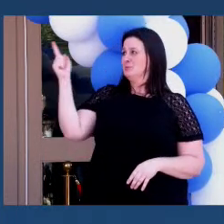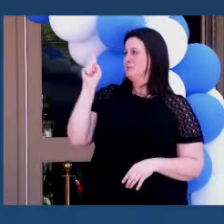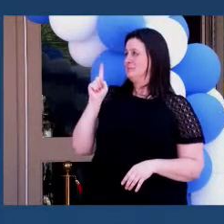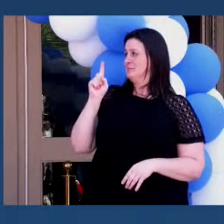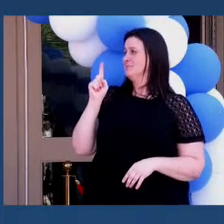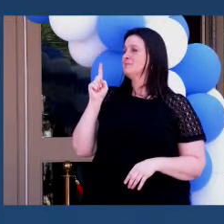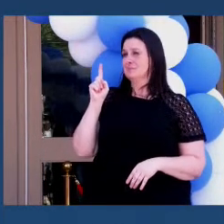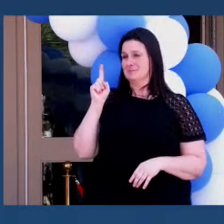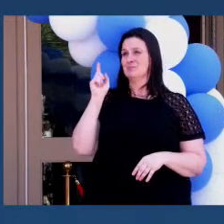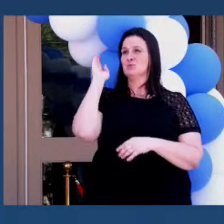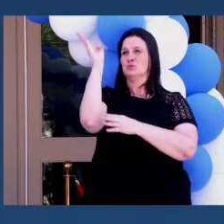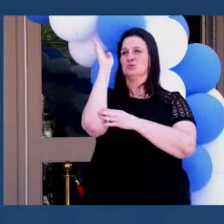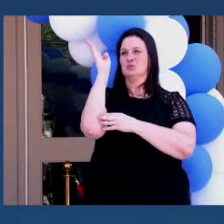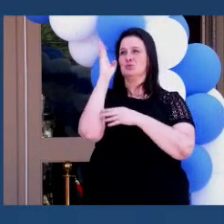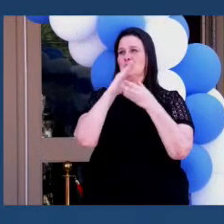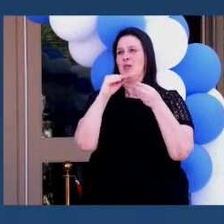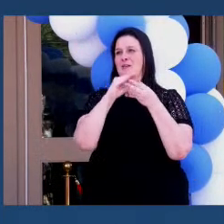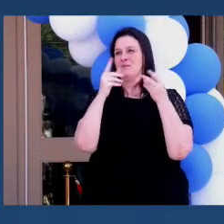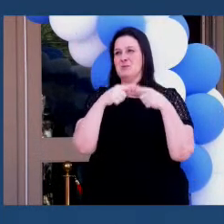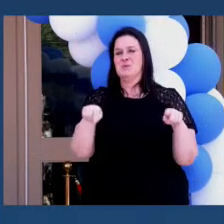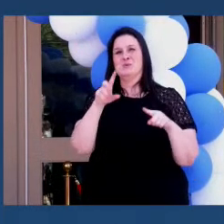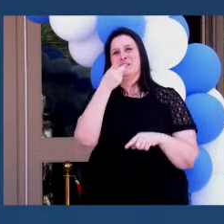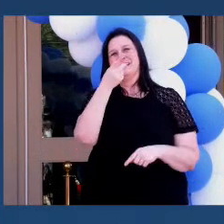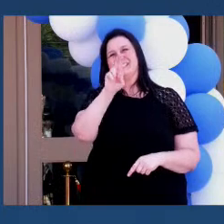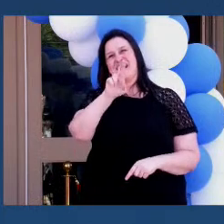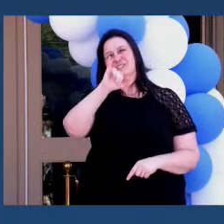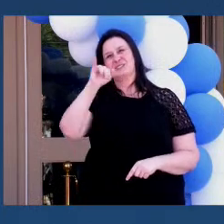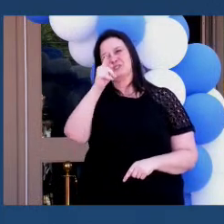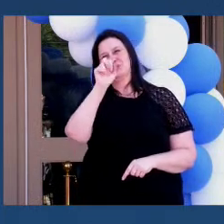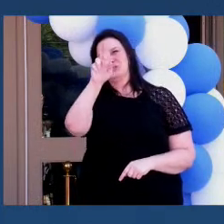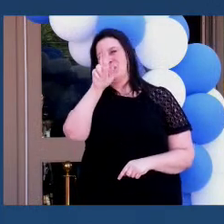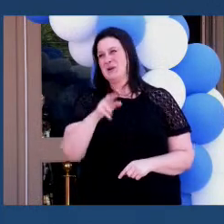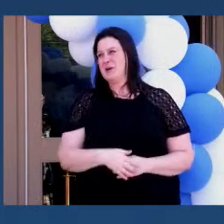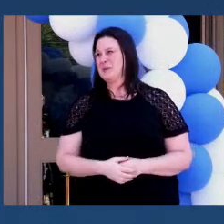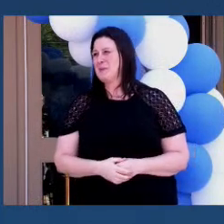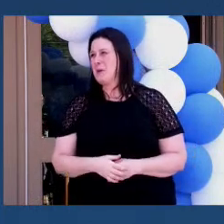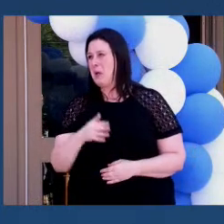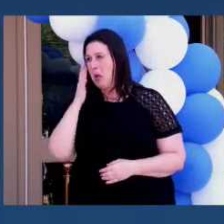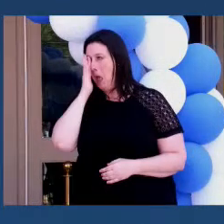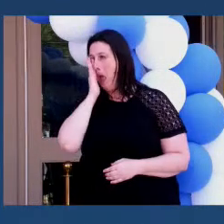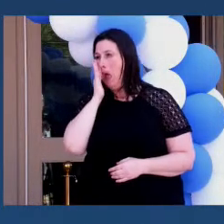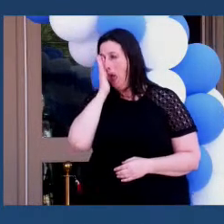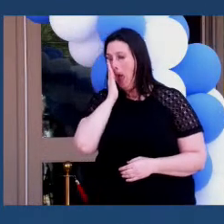stage to address all of you. Dr. Joyner.